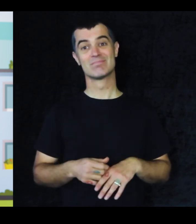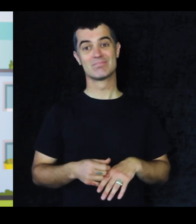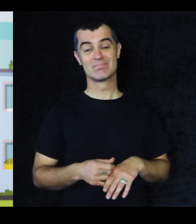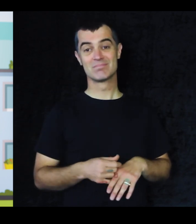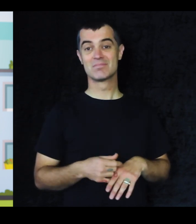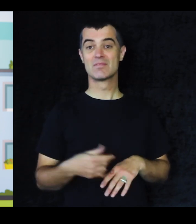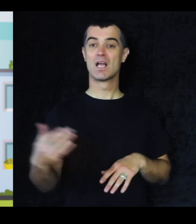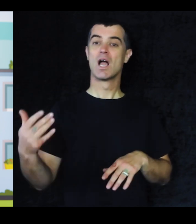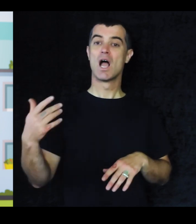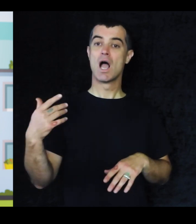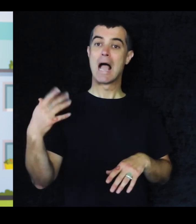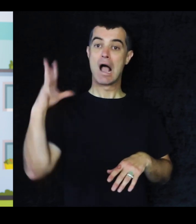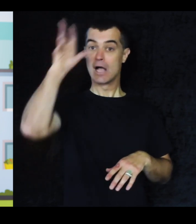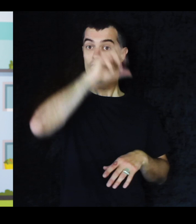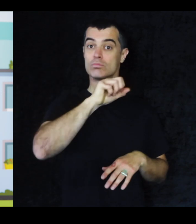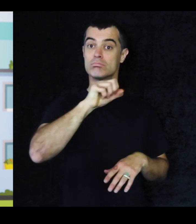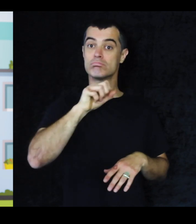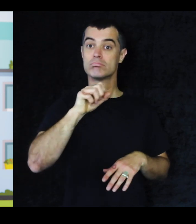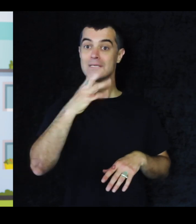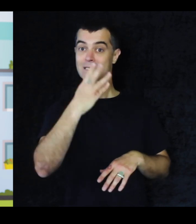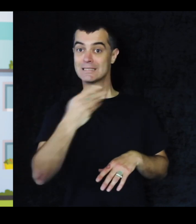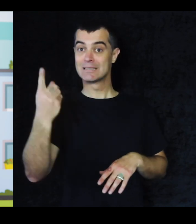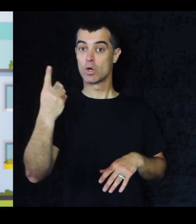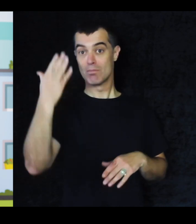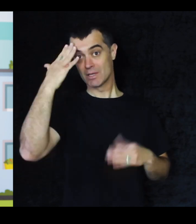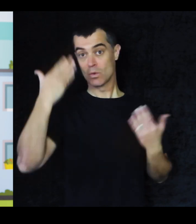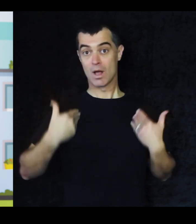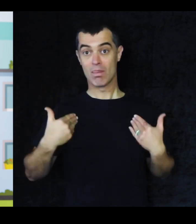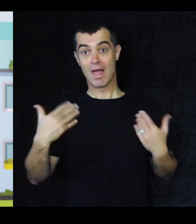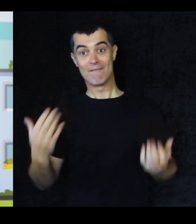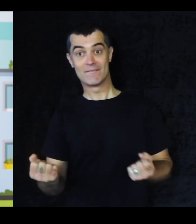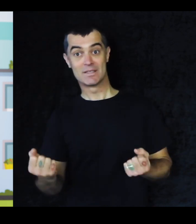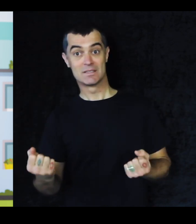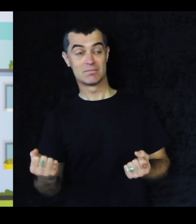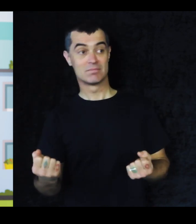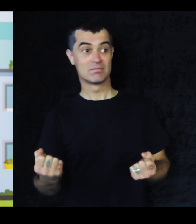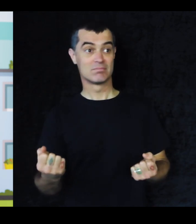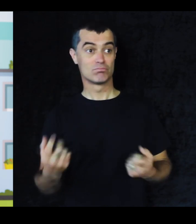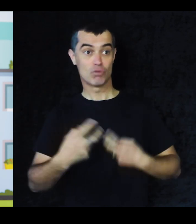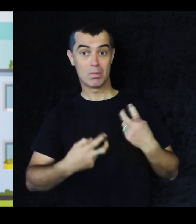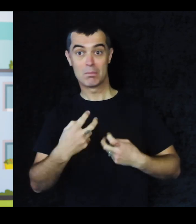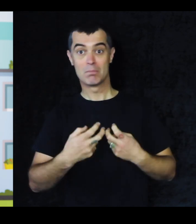That preconceived idea of someone with a mental health issue being